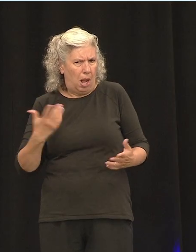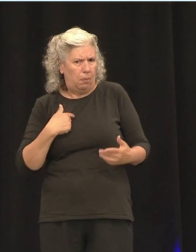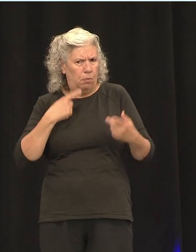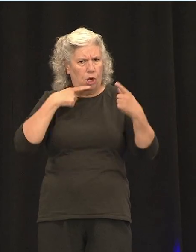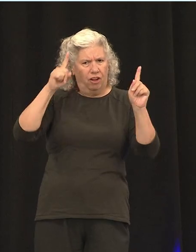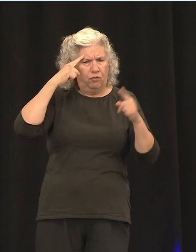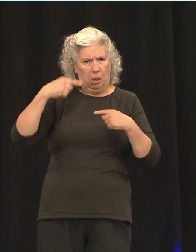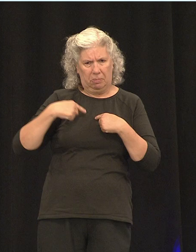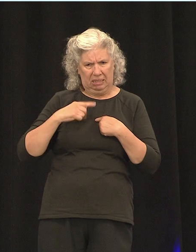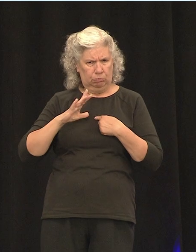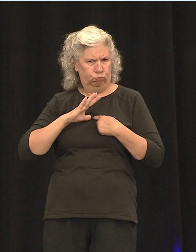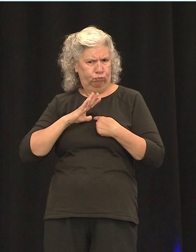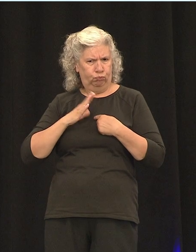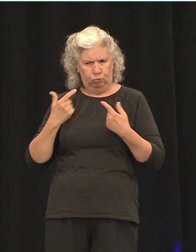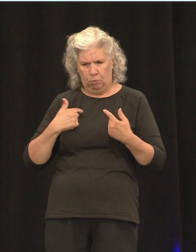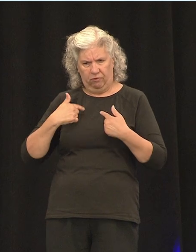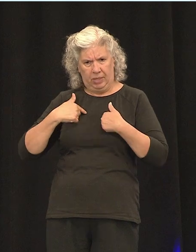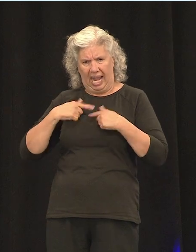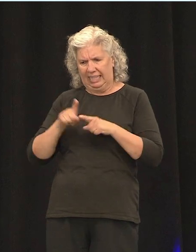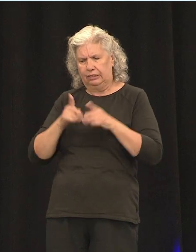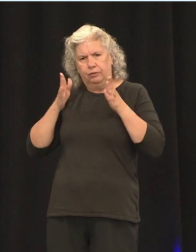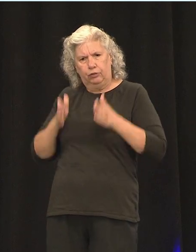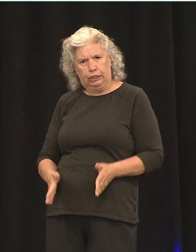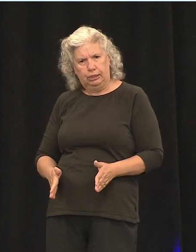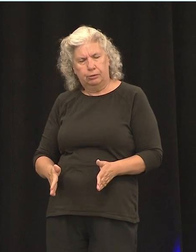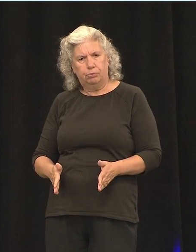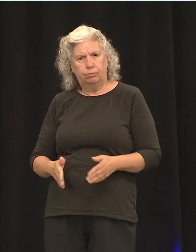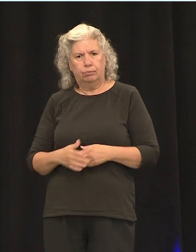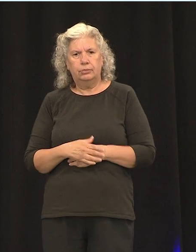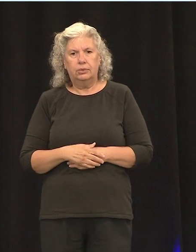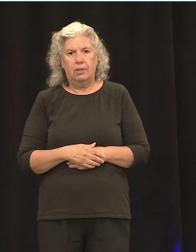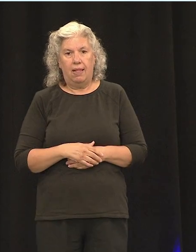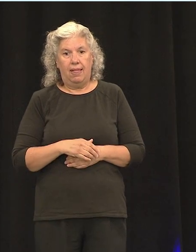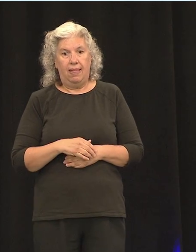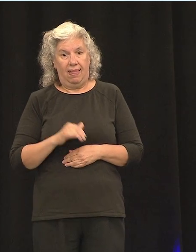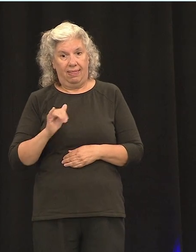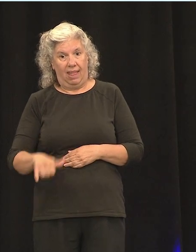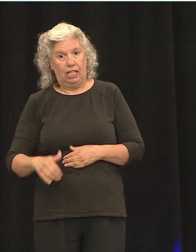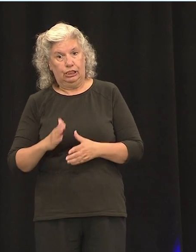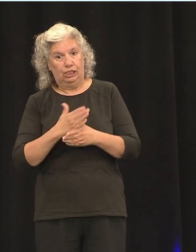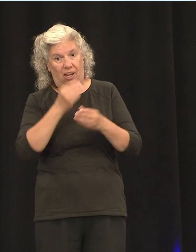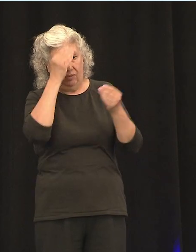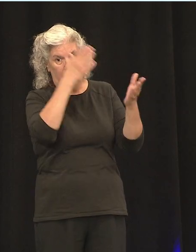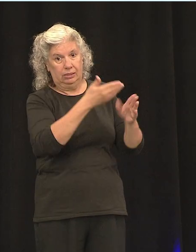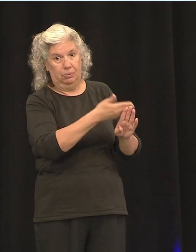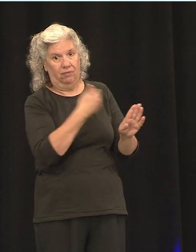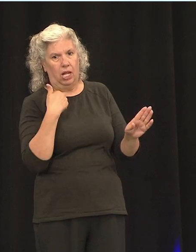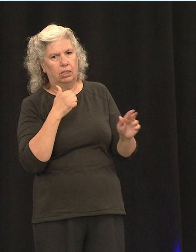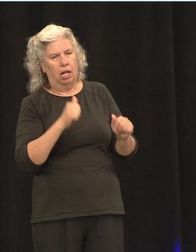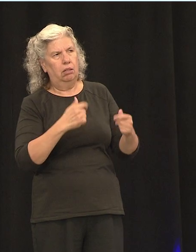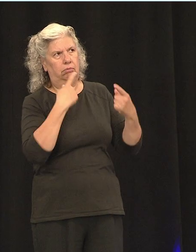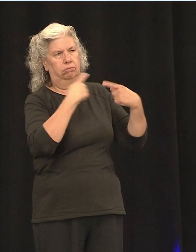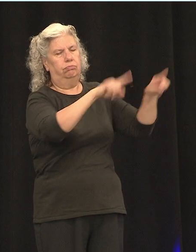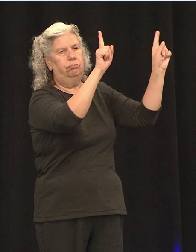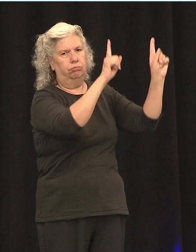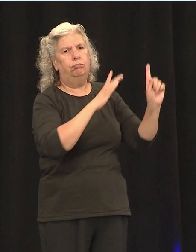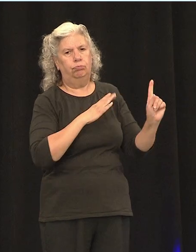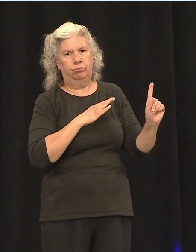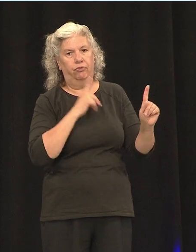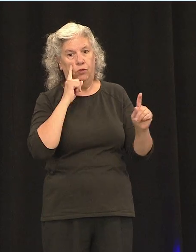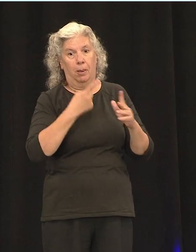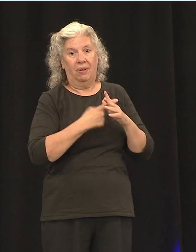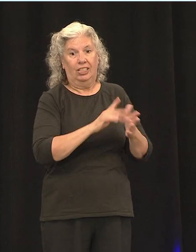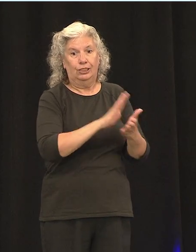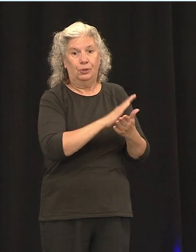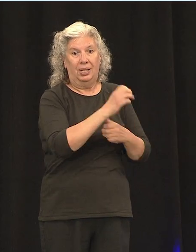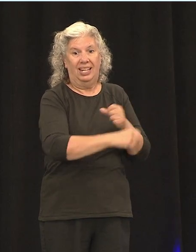And it can be really effective, because at the beginning of the school year, if that transition doesn't go well, it can be a real challenge